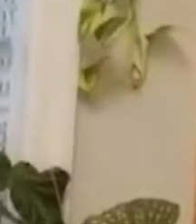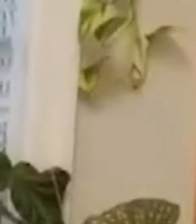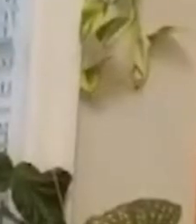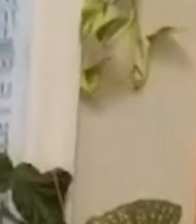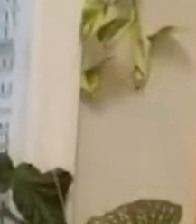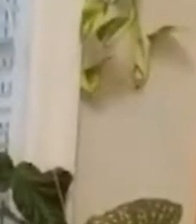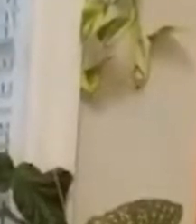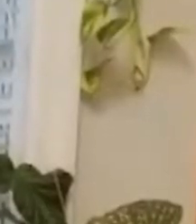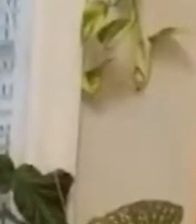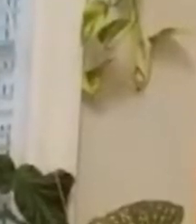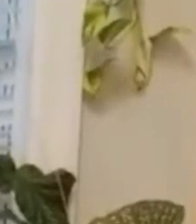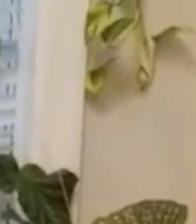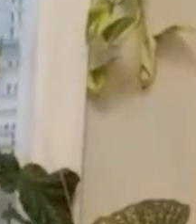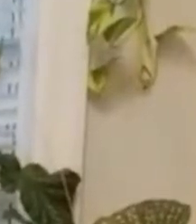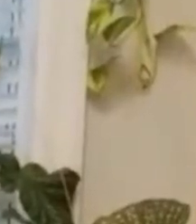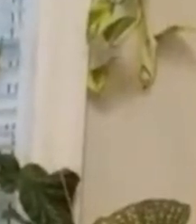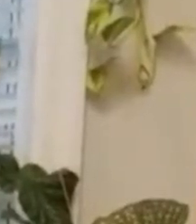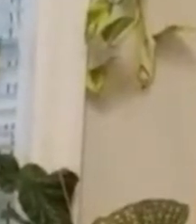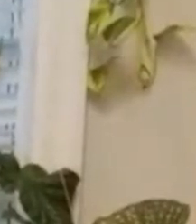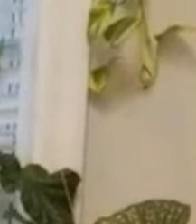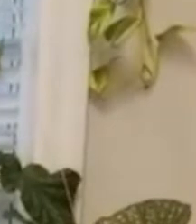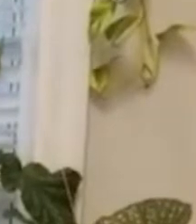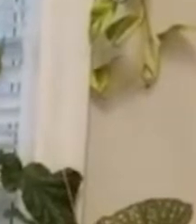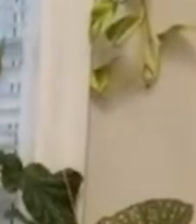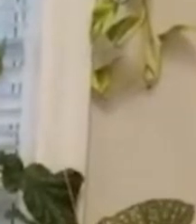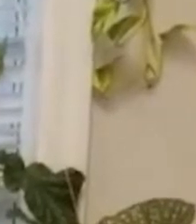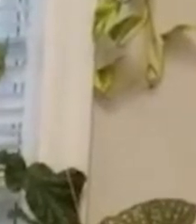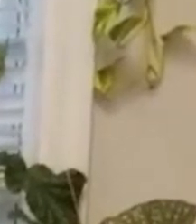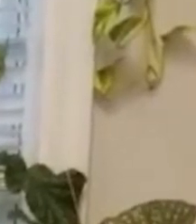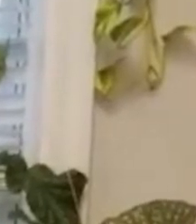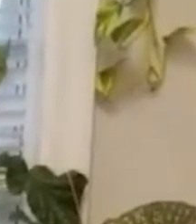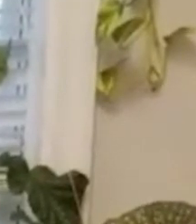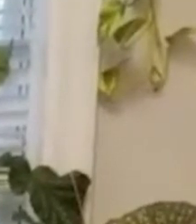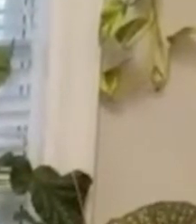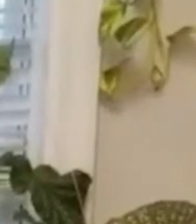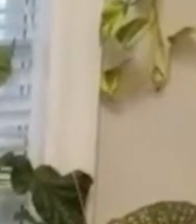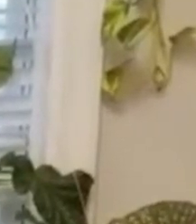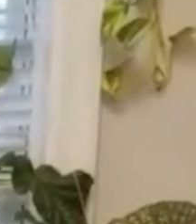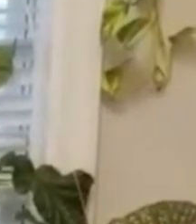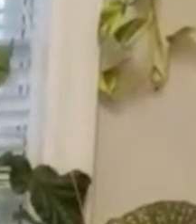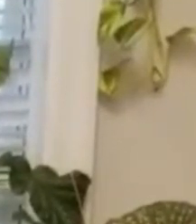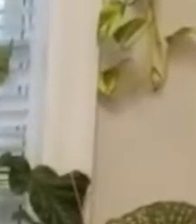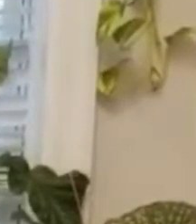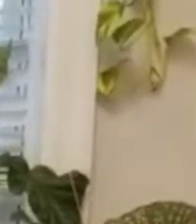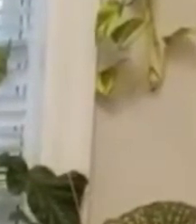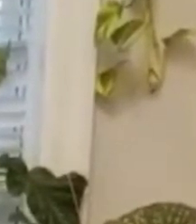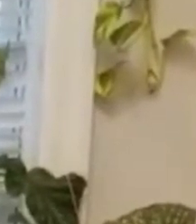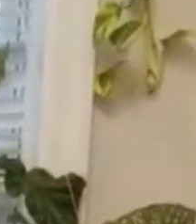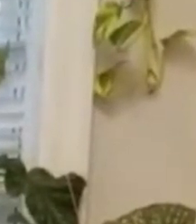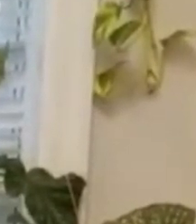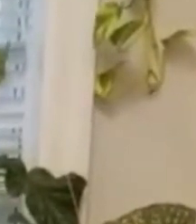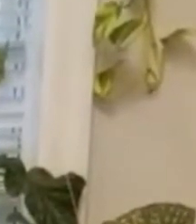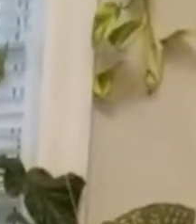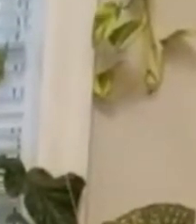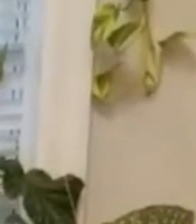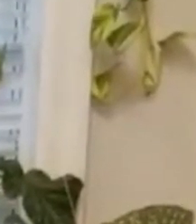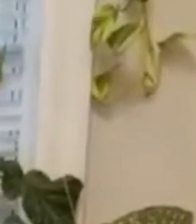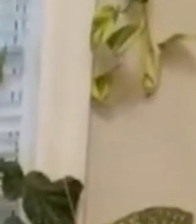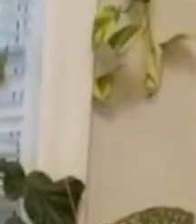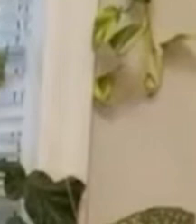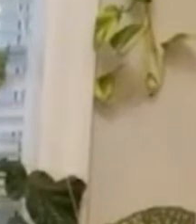Good morning, All Souls. I'm Dolores Miller, the Director of Religious Education. The All Souls theme for November